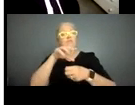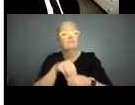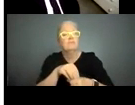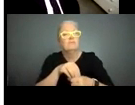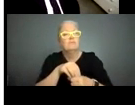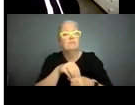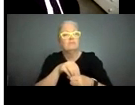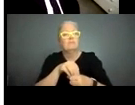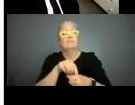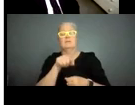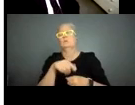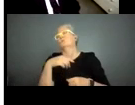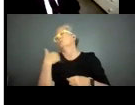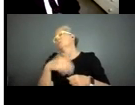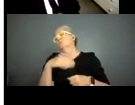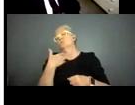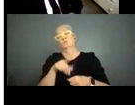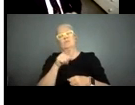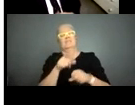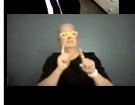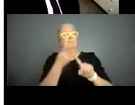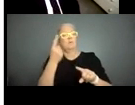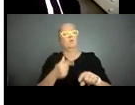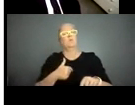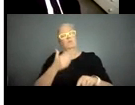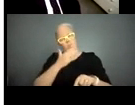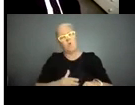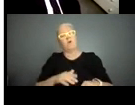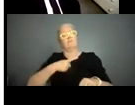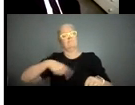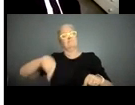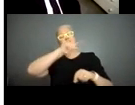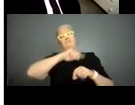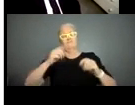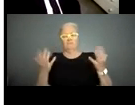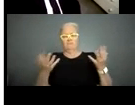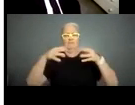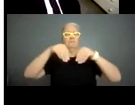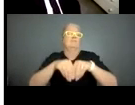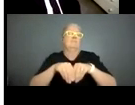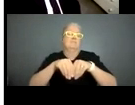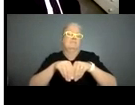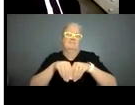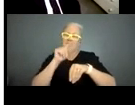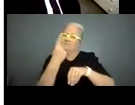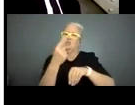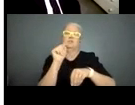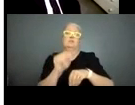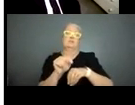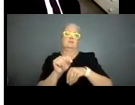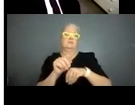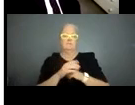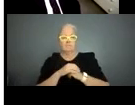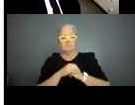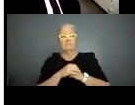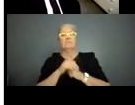issue that we're discussing as a body, the inclusion element is very high on our priority list, and we look at that first. All